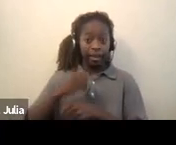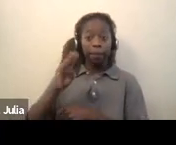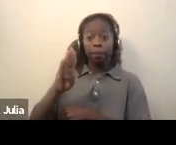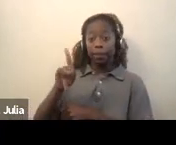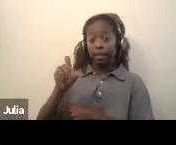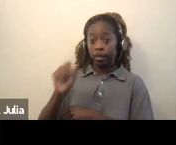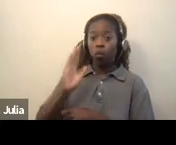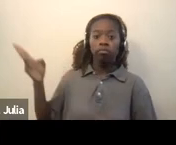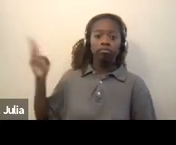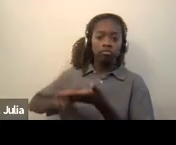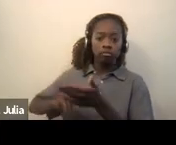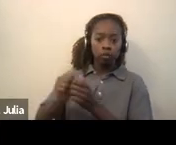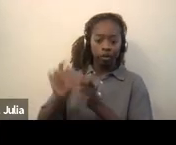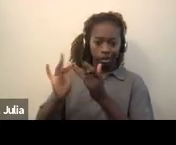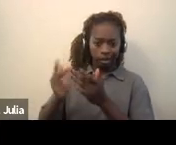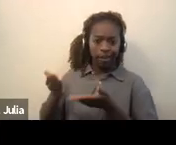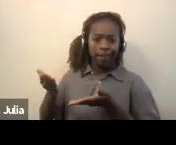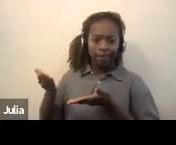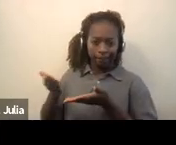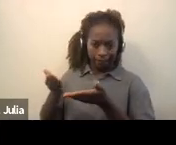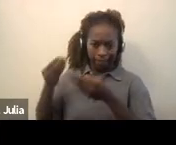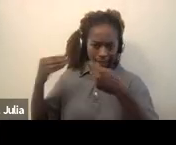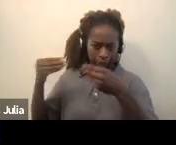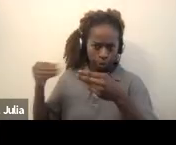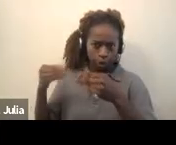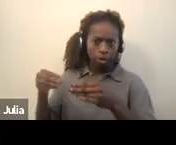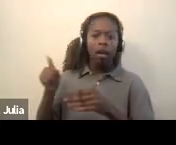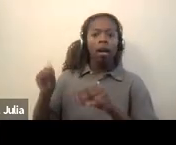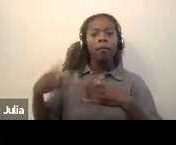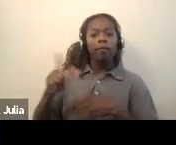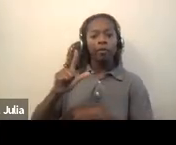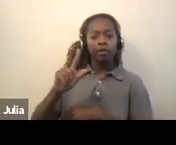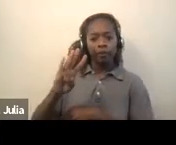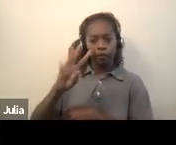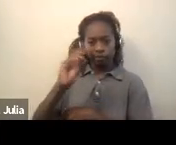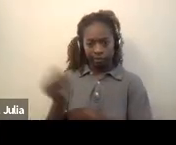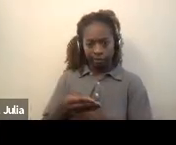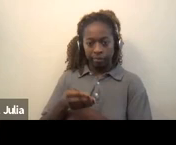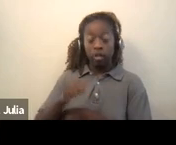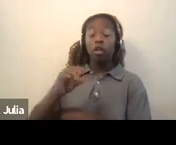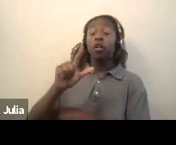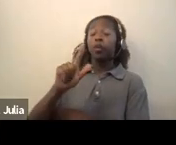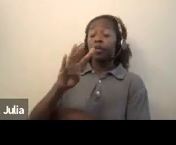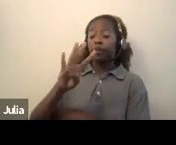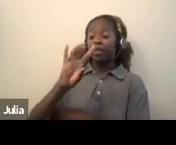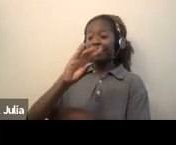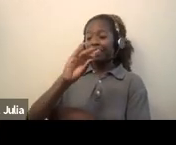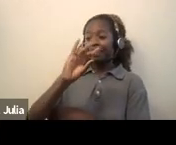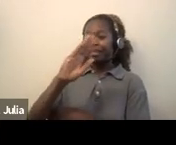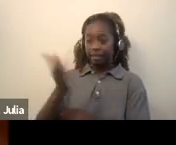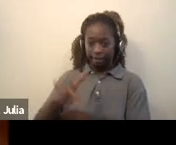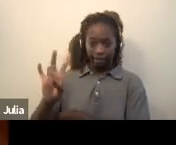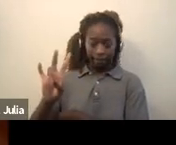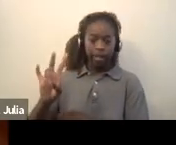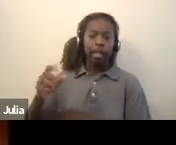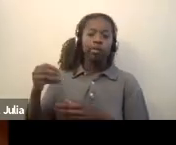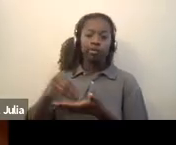that provides 24 7 tutoring support aligned with bps curriculum and instruction and we are also renewing